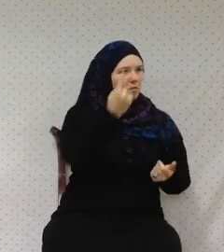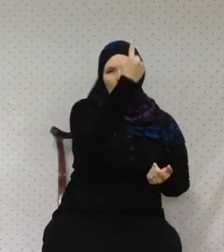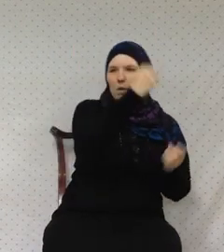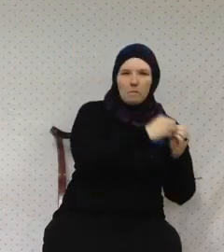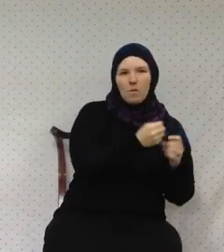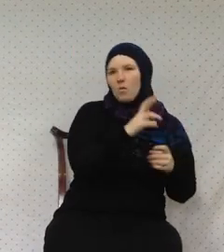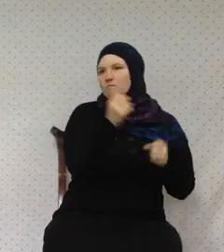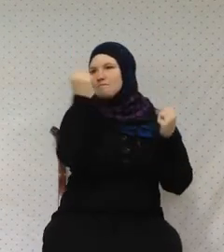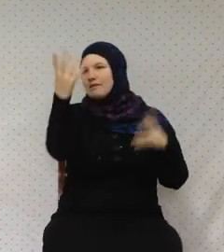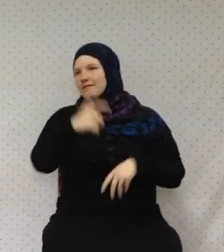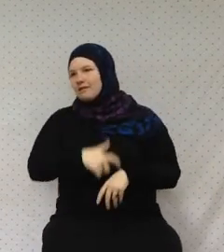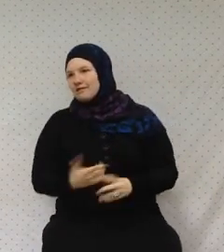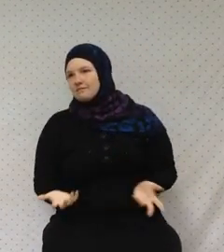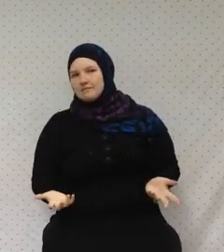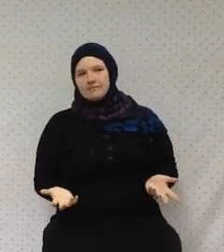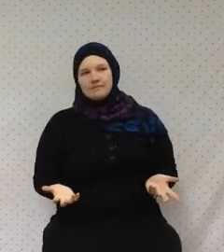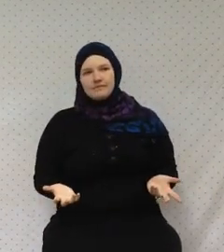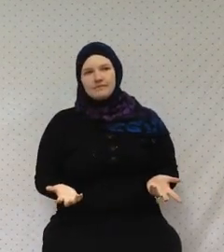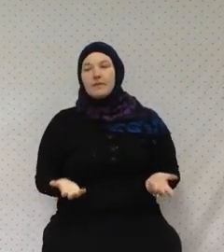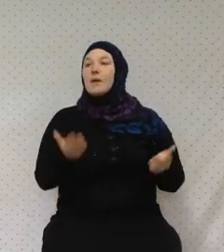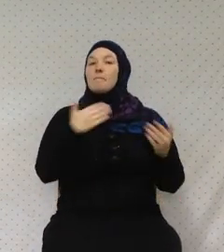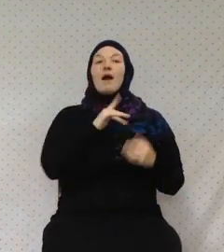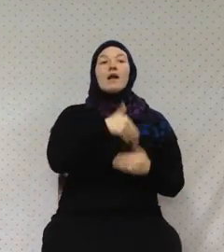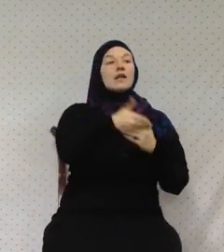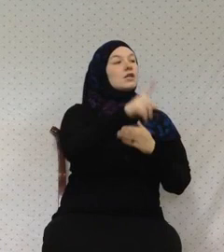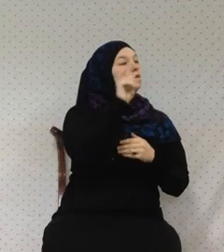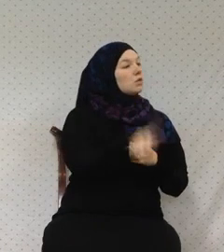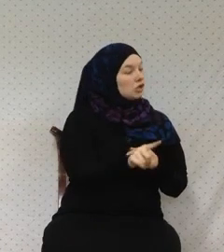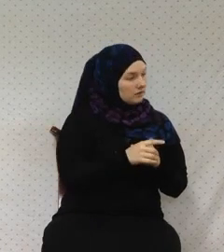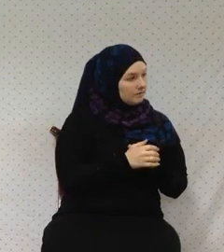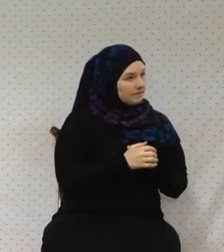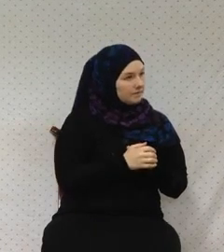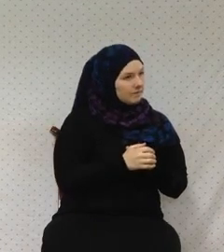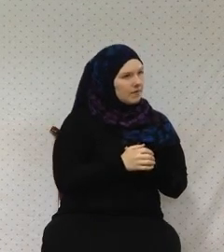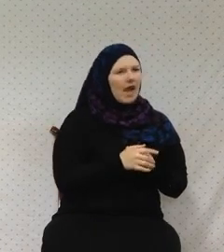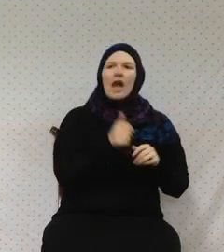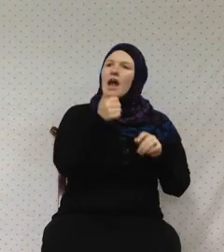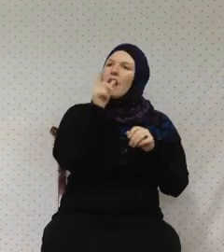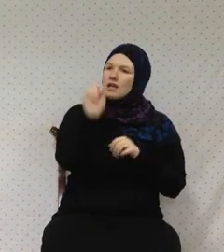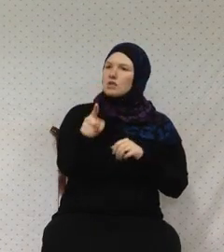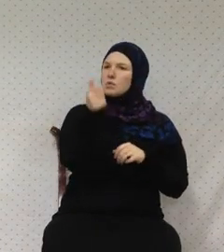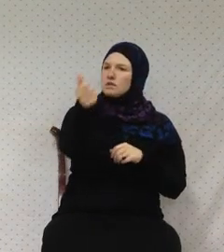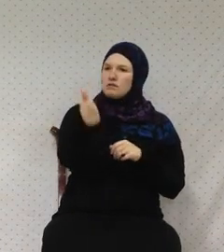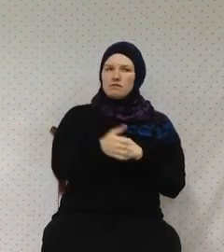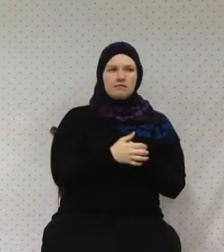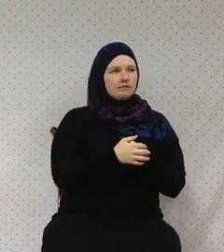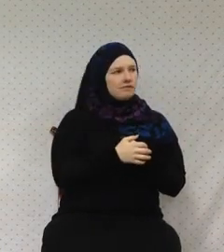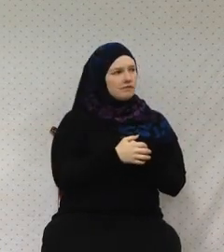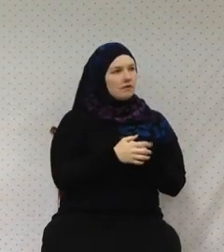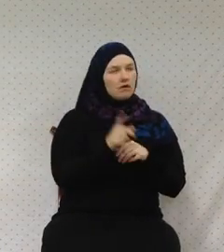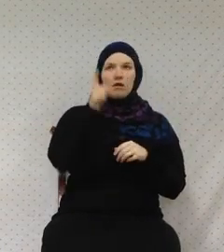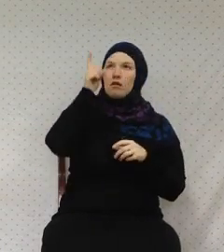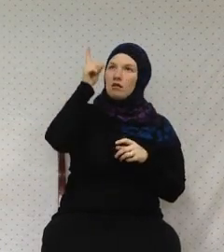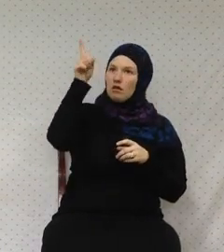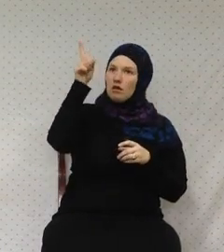our life. Then the following question is, ask yourself, didn't